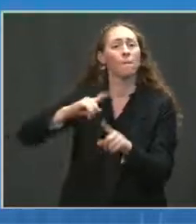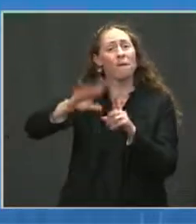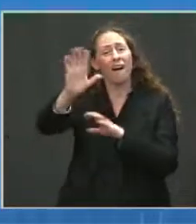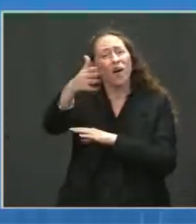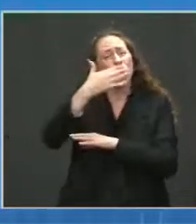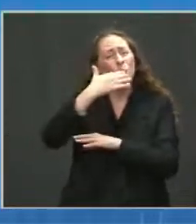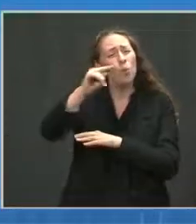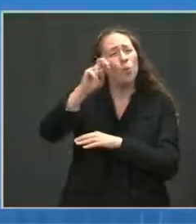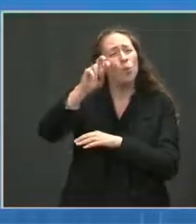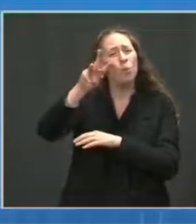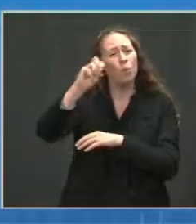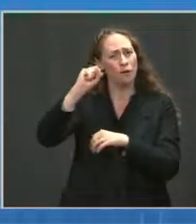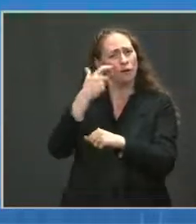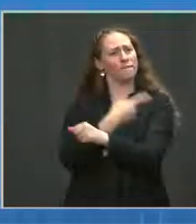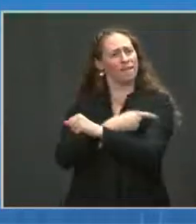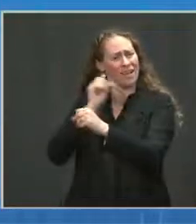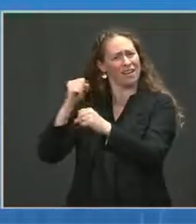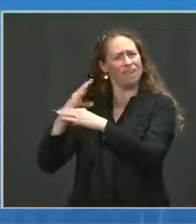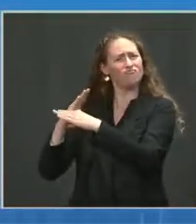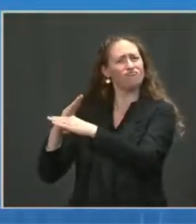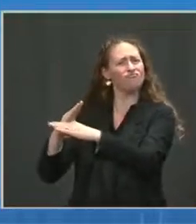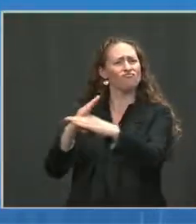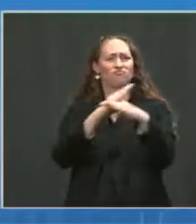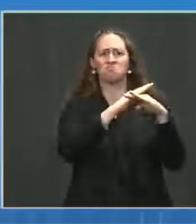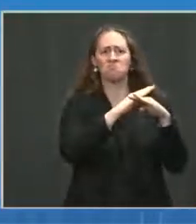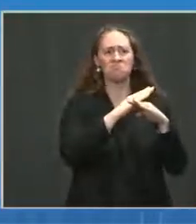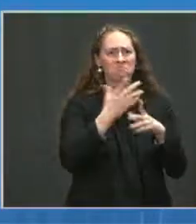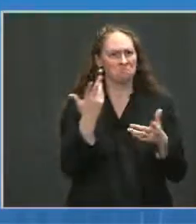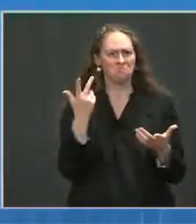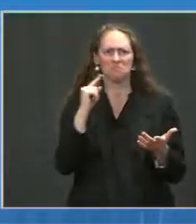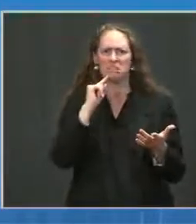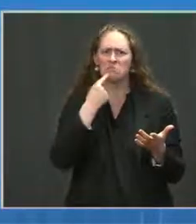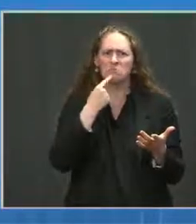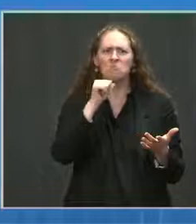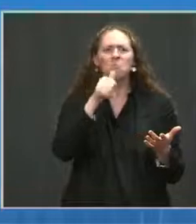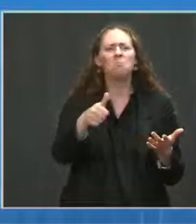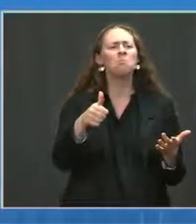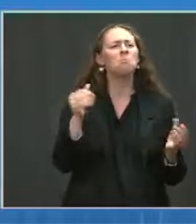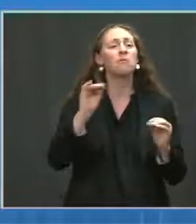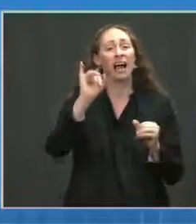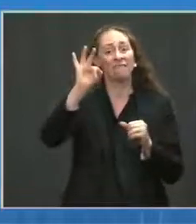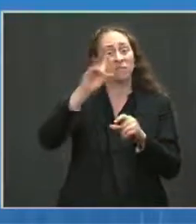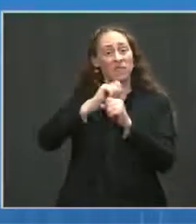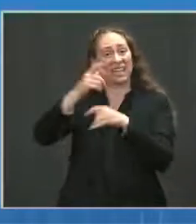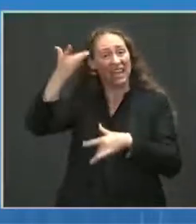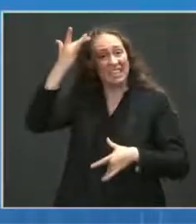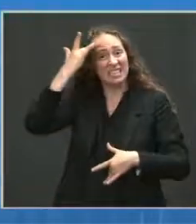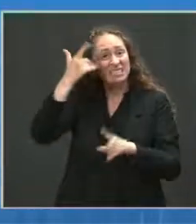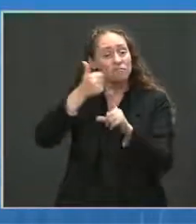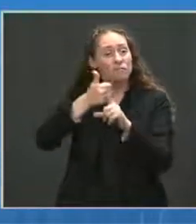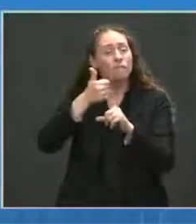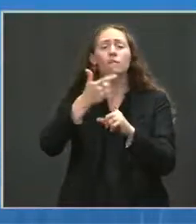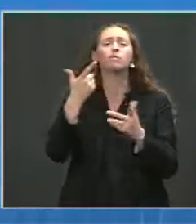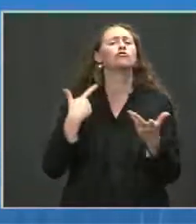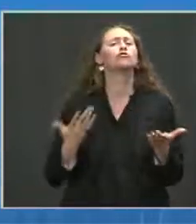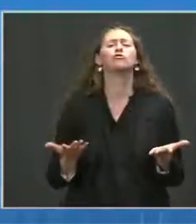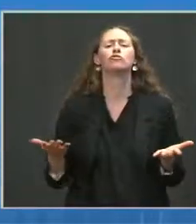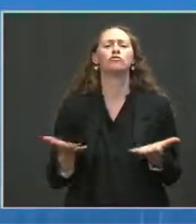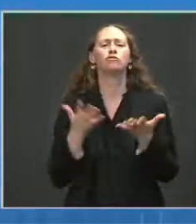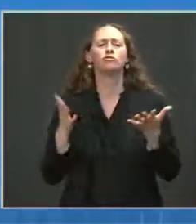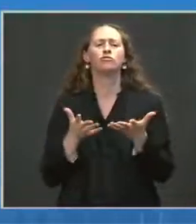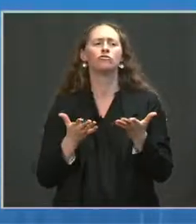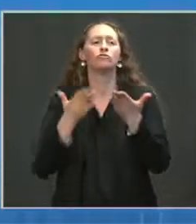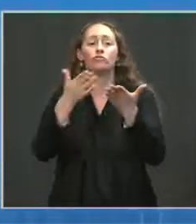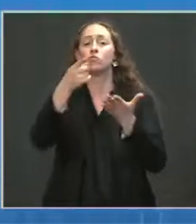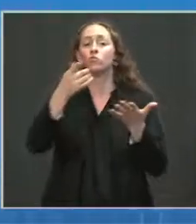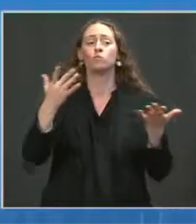getting sick. However, for those people who do get sick, we are suggesting, the data suggests that you